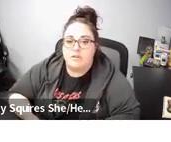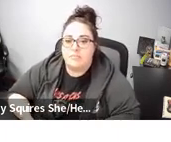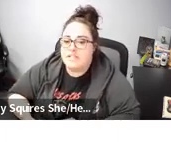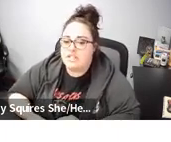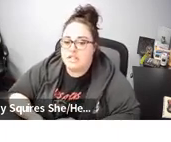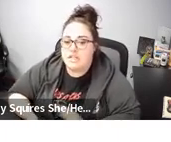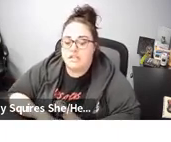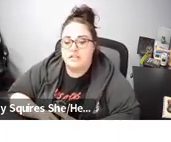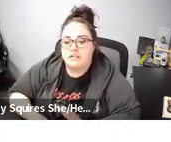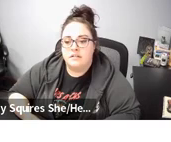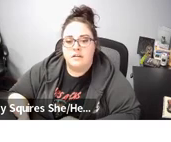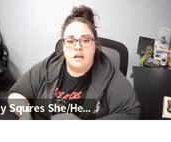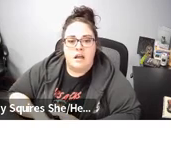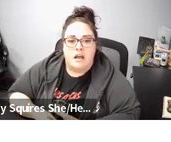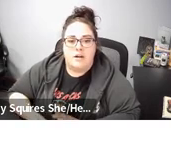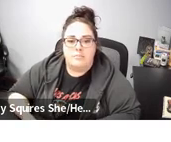game, RPG?